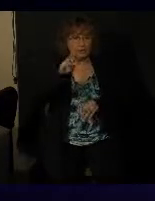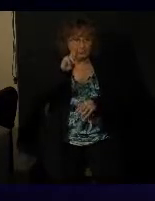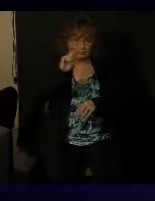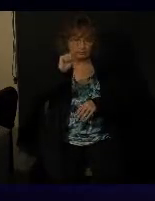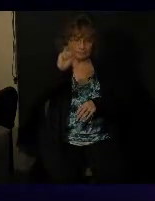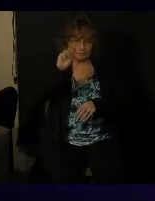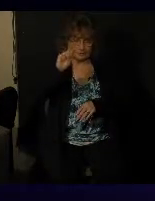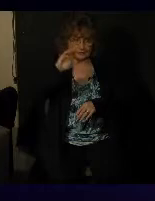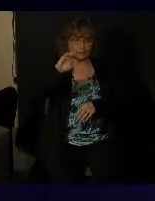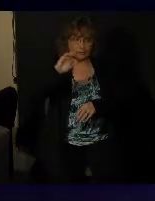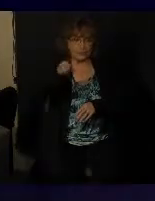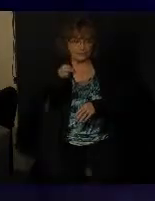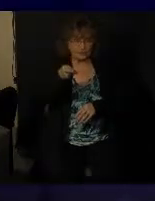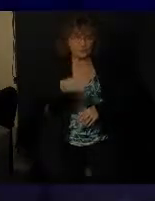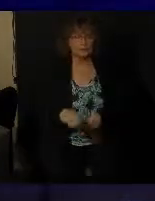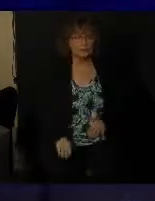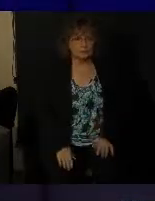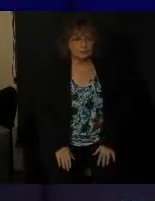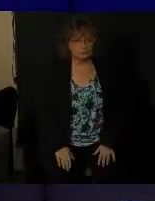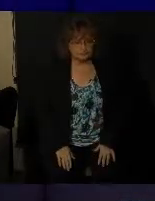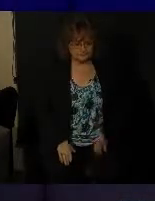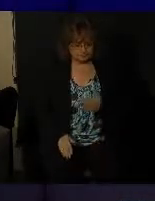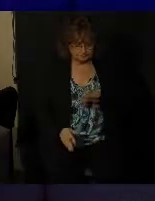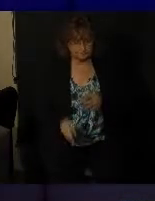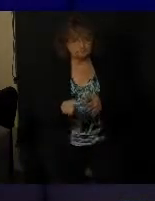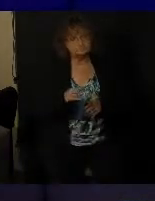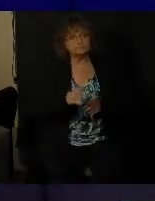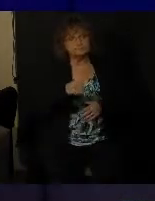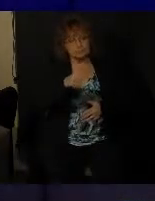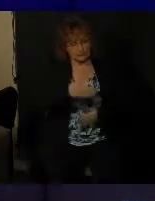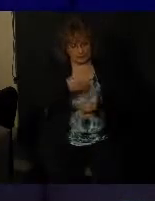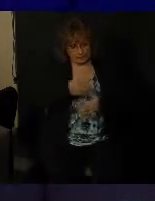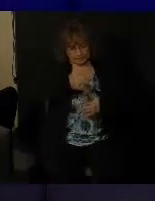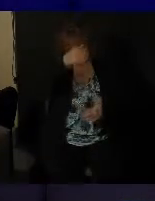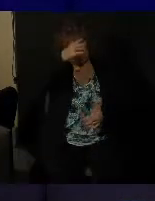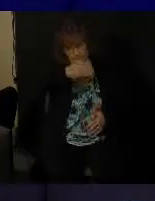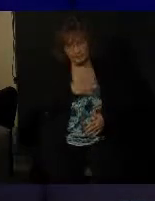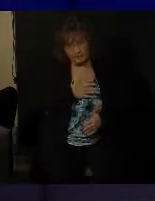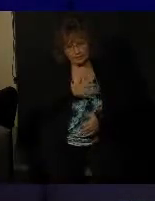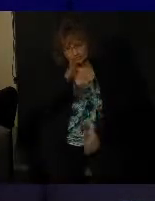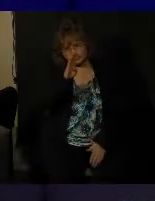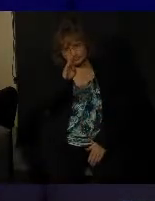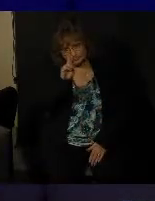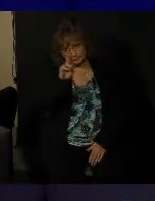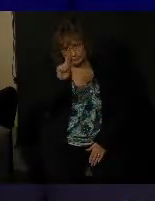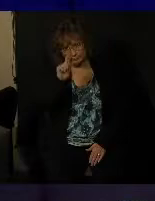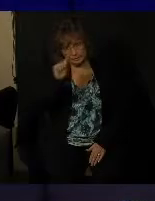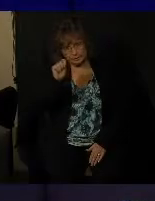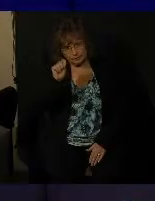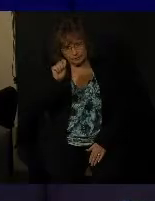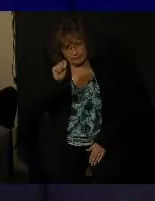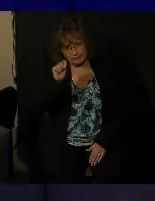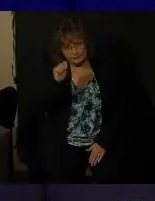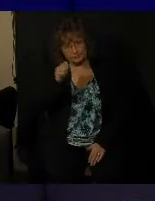Brett's going to share with you a good part of his story, and then I'll finish.